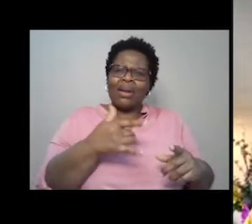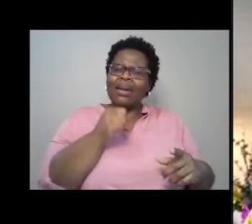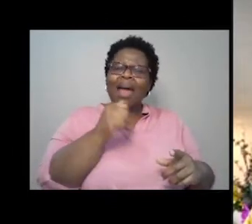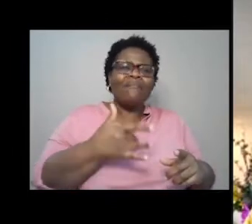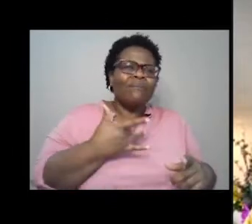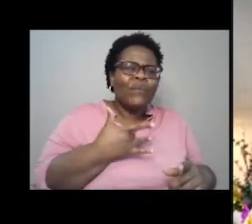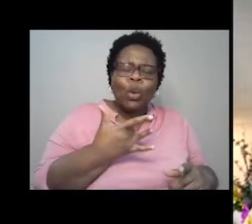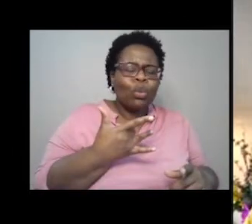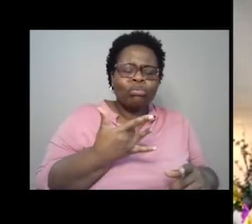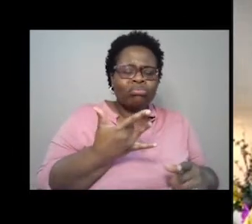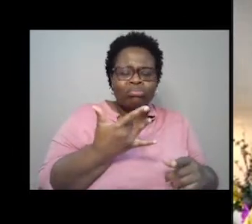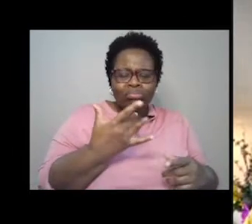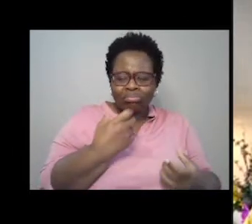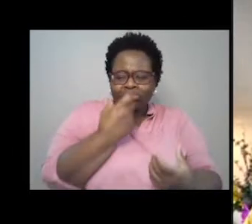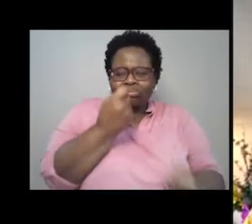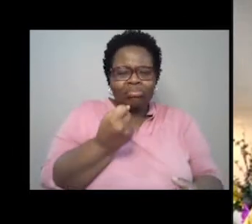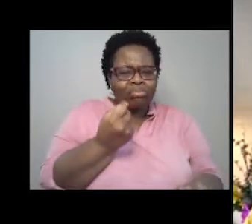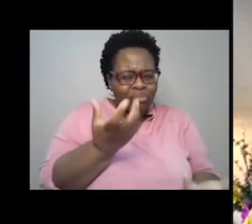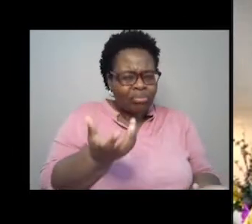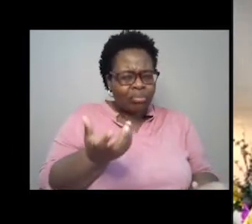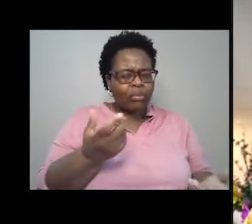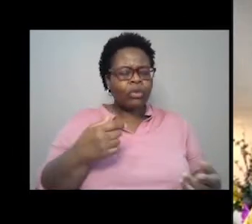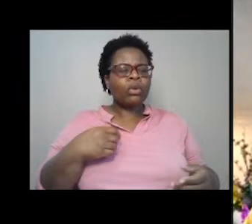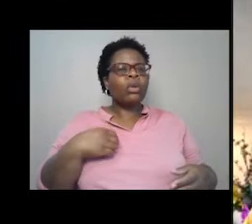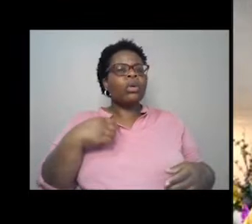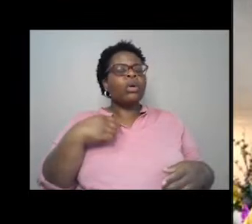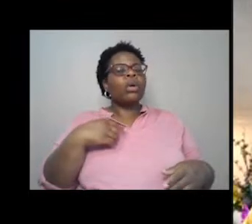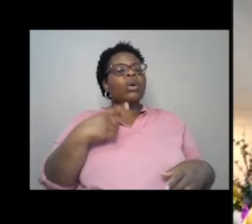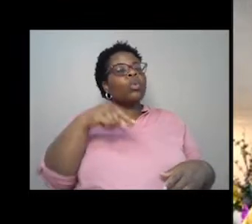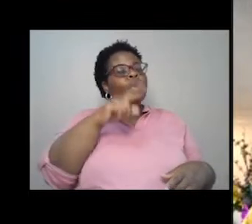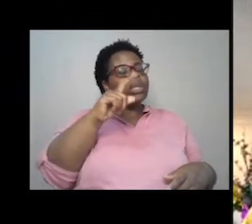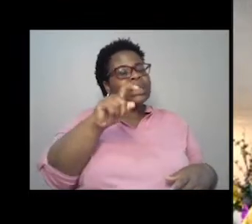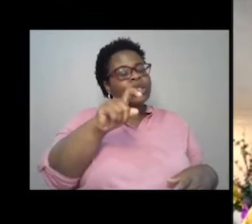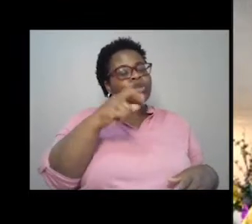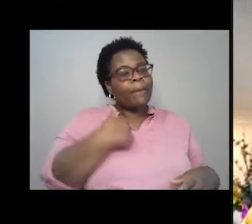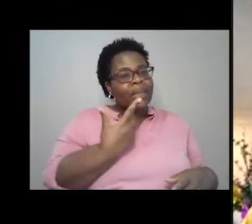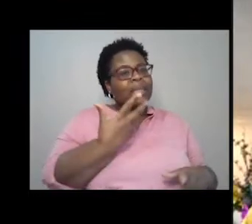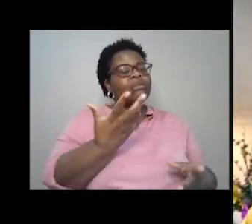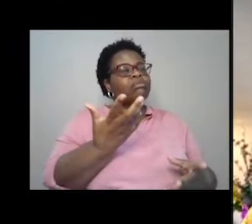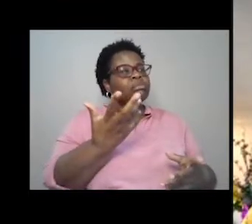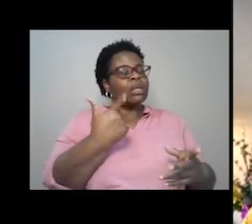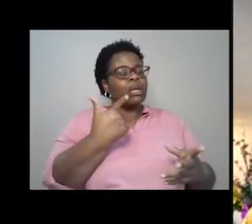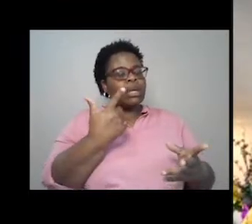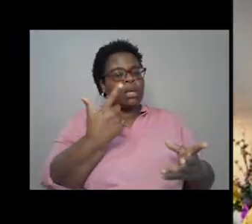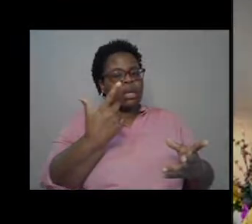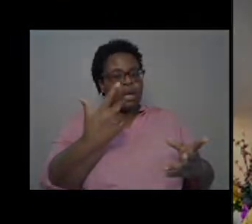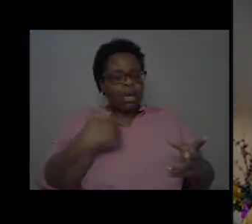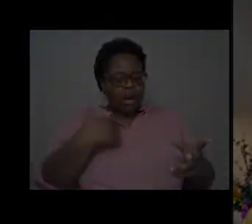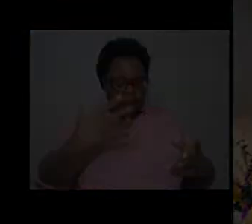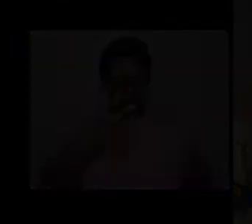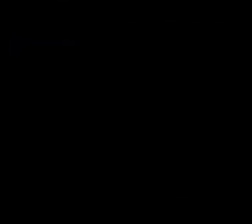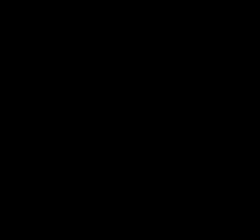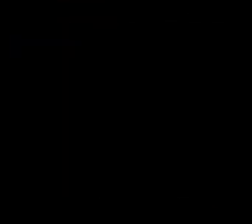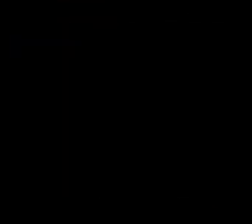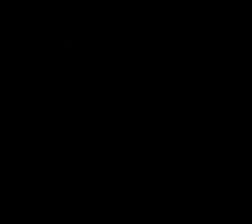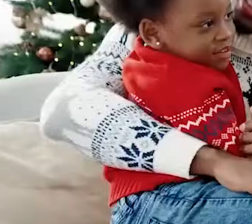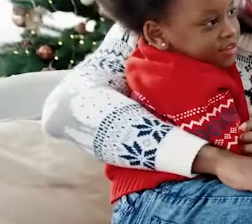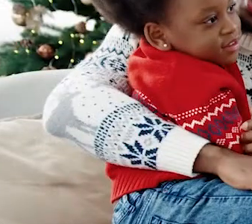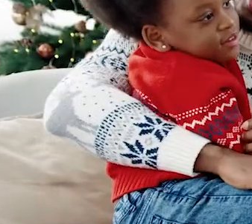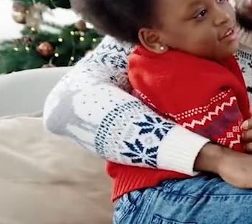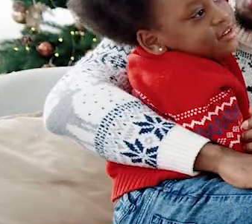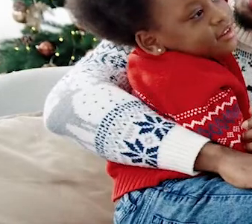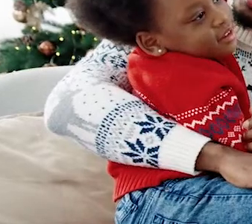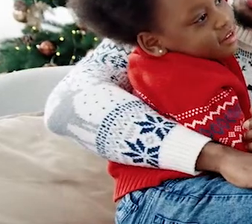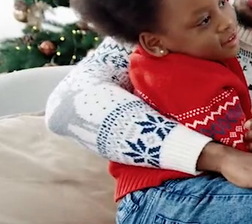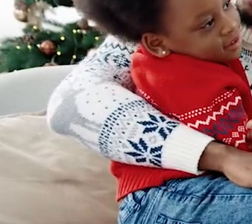from self-competence. Meaning we are building our skill set and our mindset, but in every season of life.